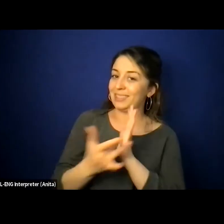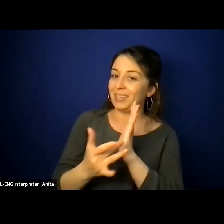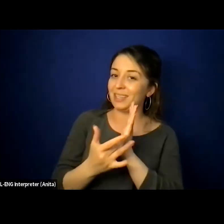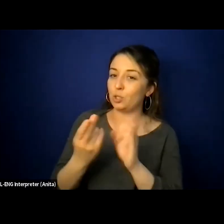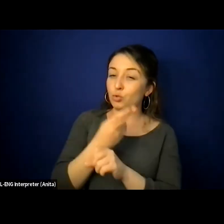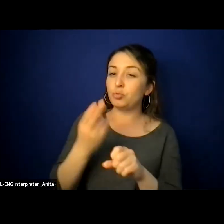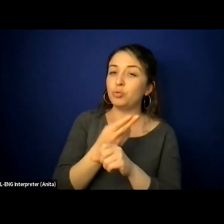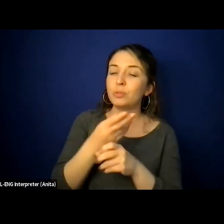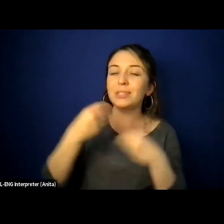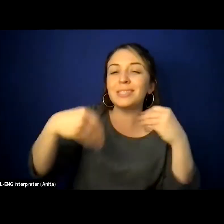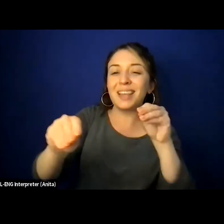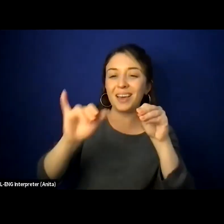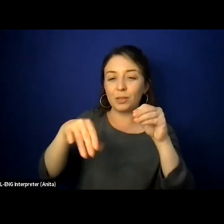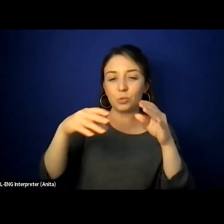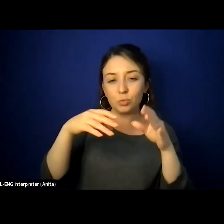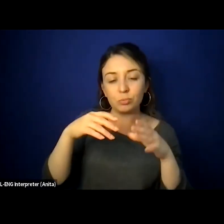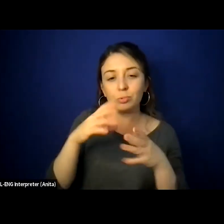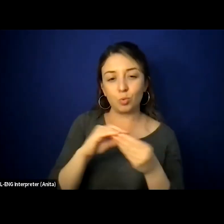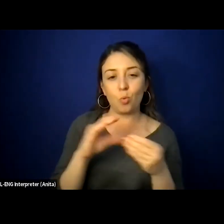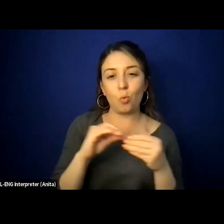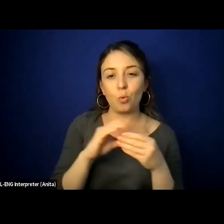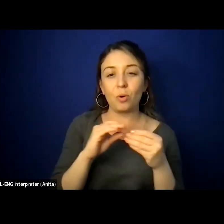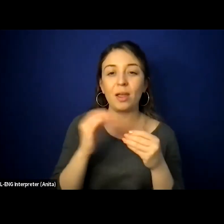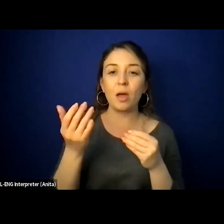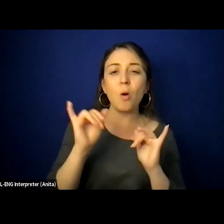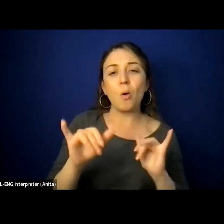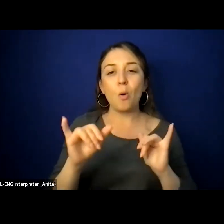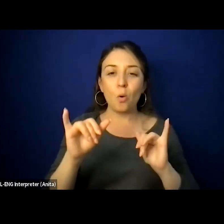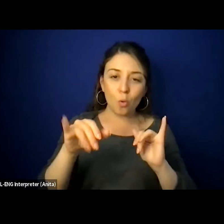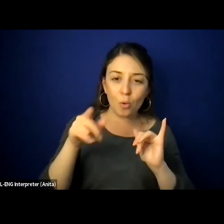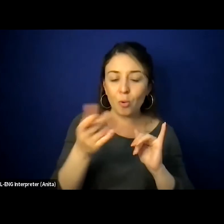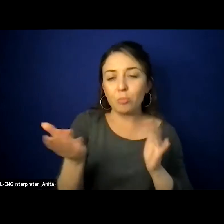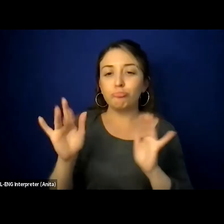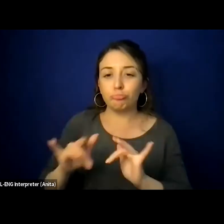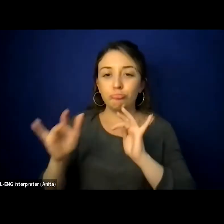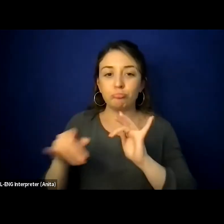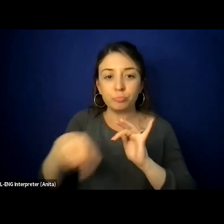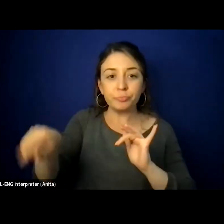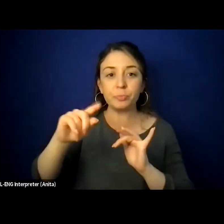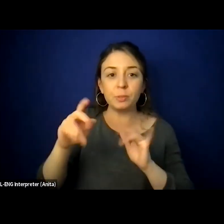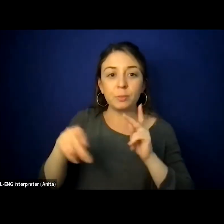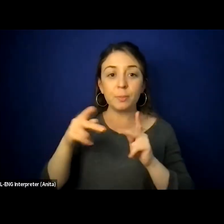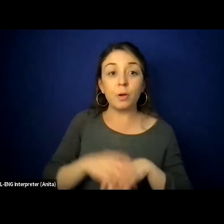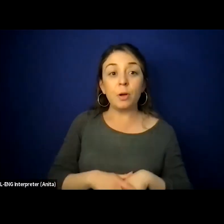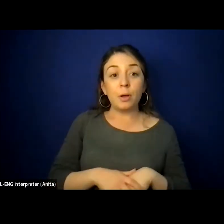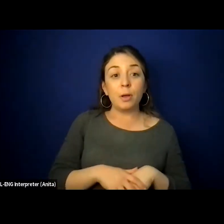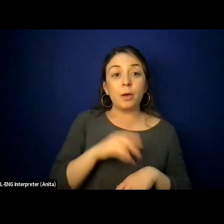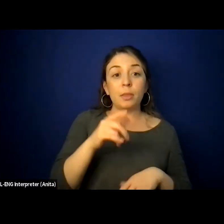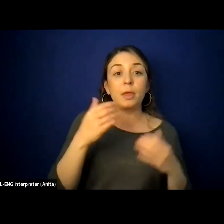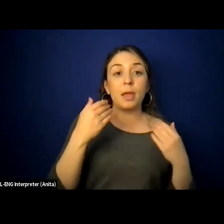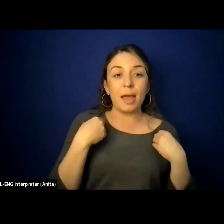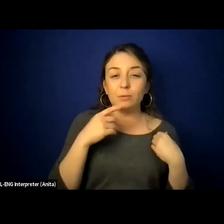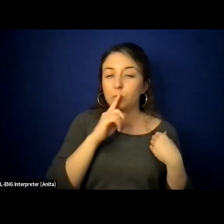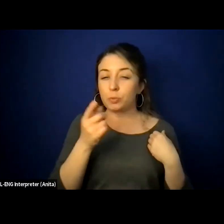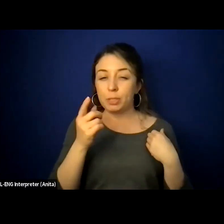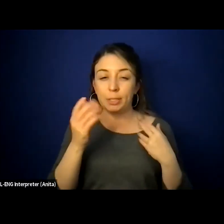sob story donor hero fairy tale in a way that has seeped into every crevice,